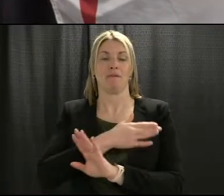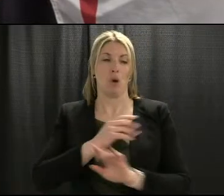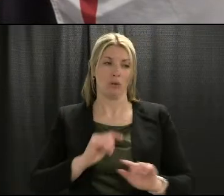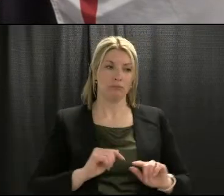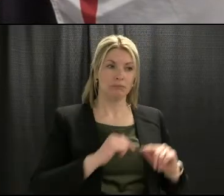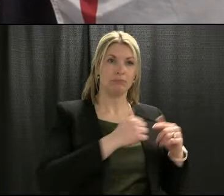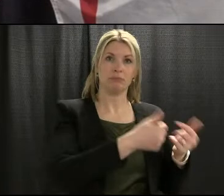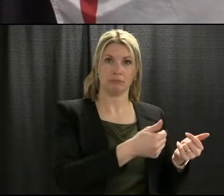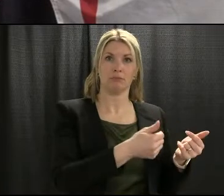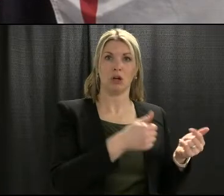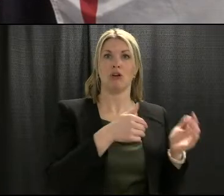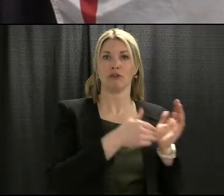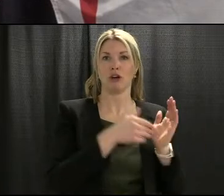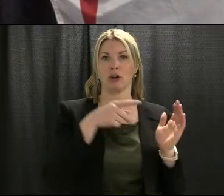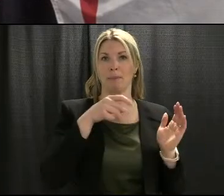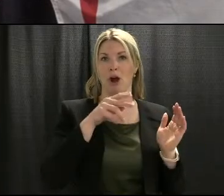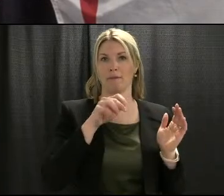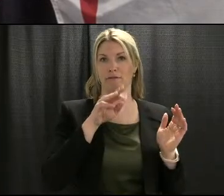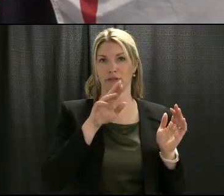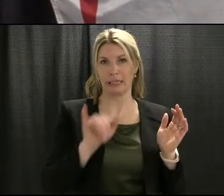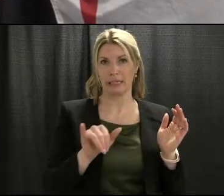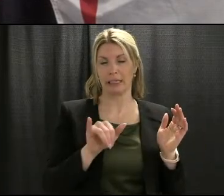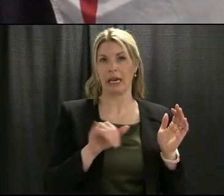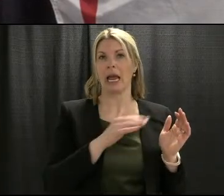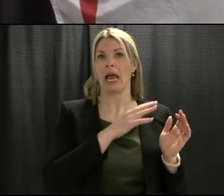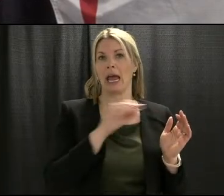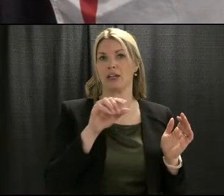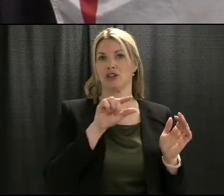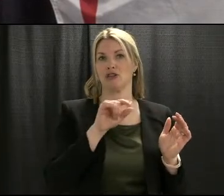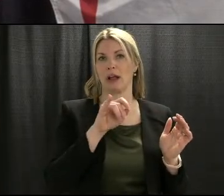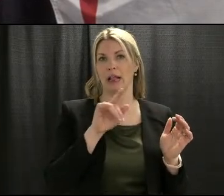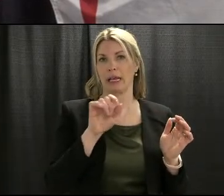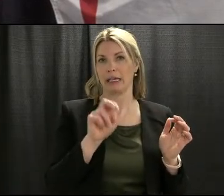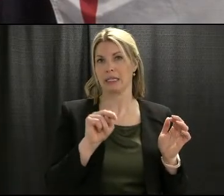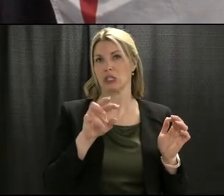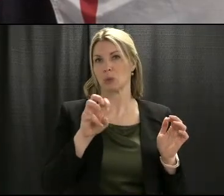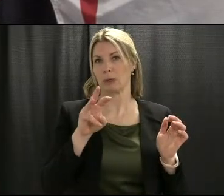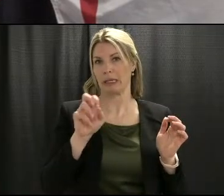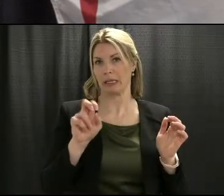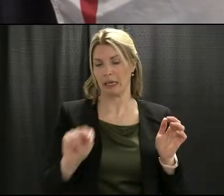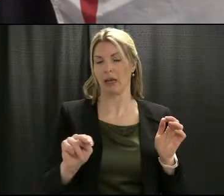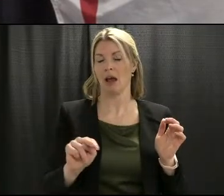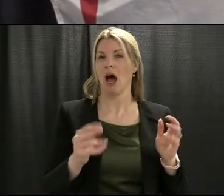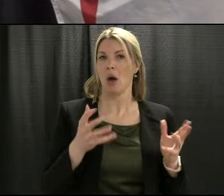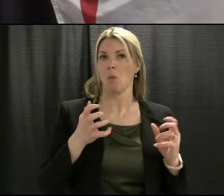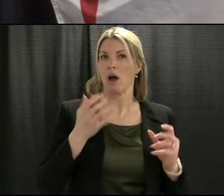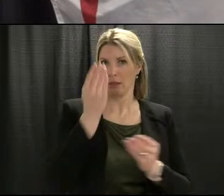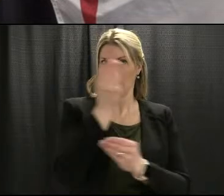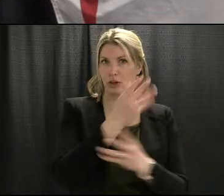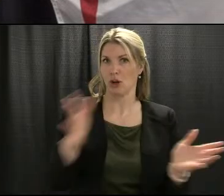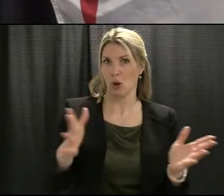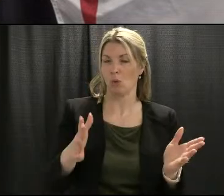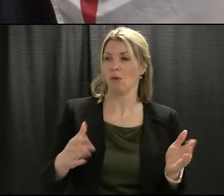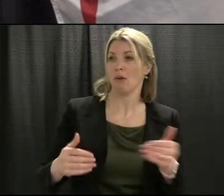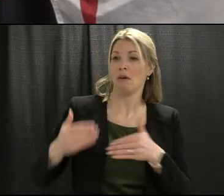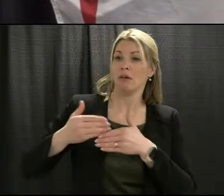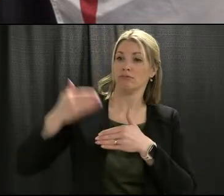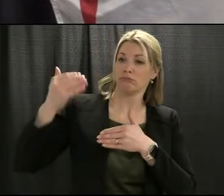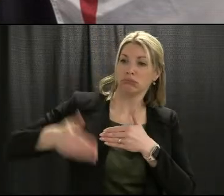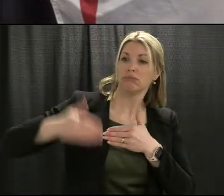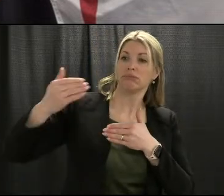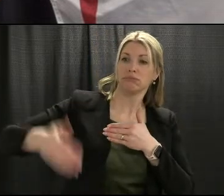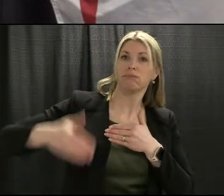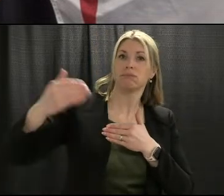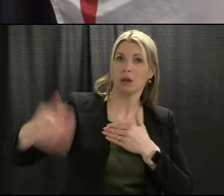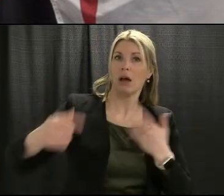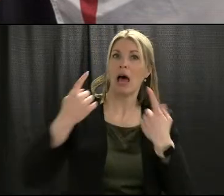to encourage people to keep an eye out for healthcare action updates. We want this to be an informative platform